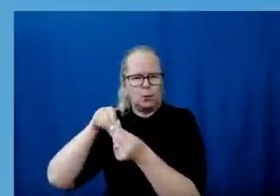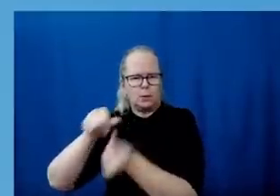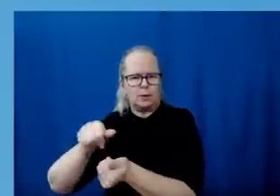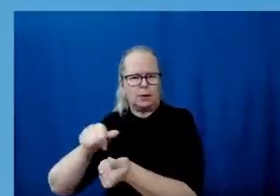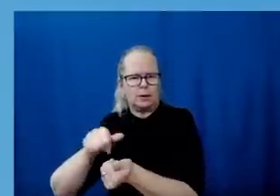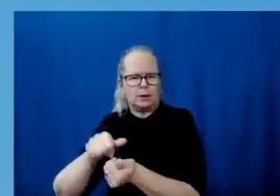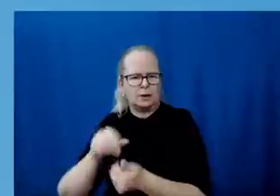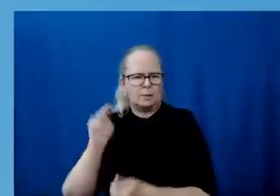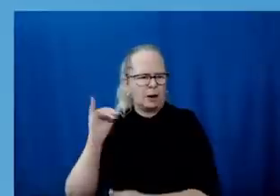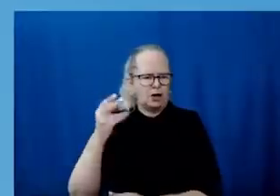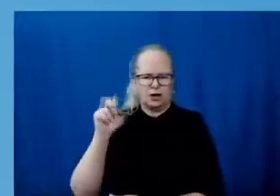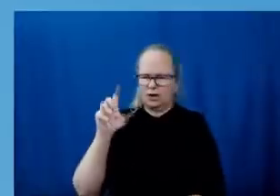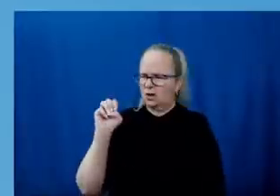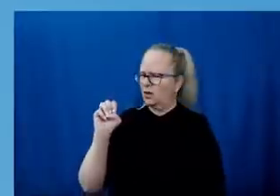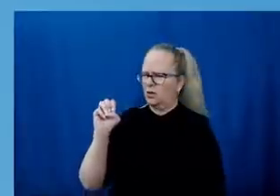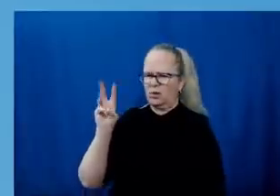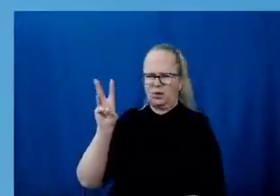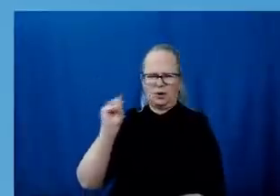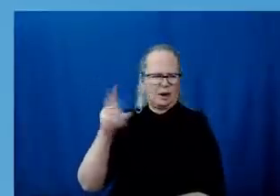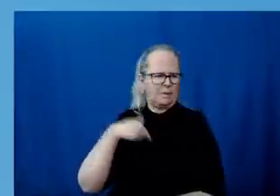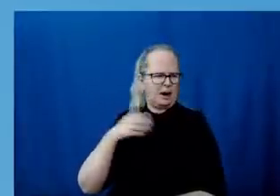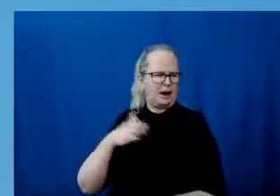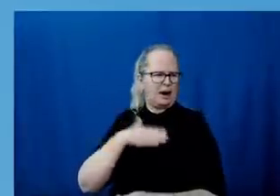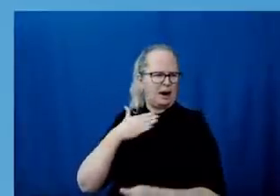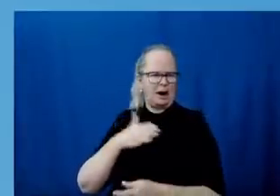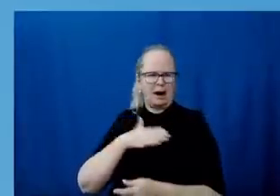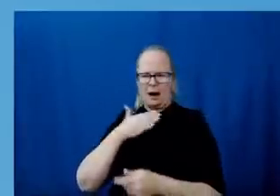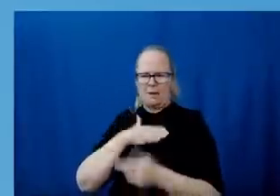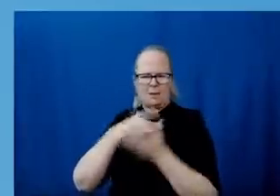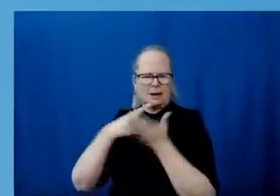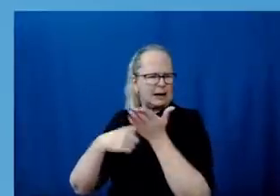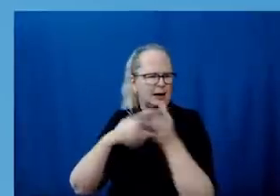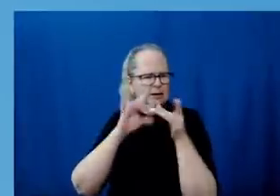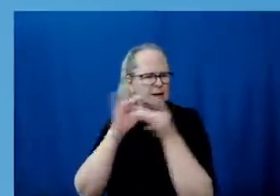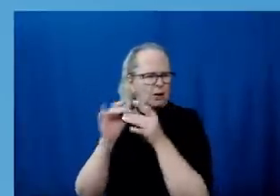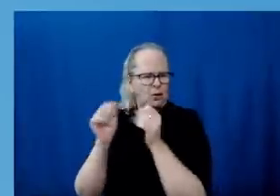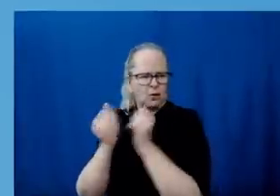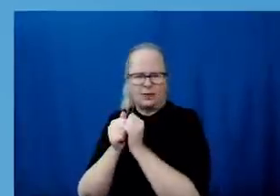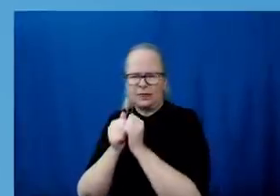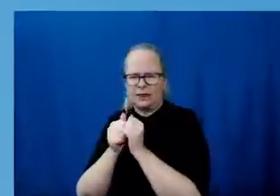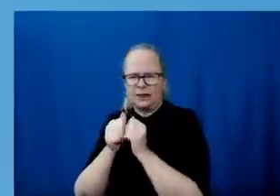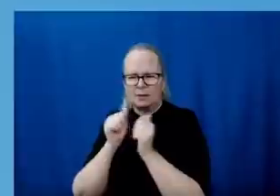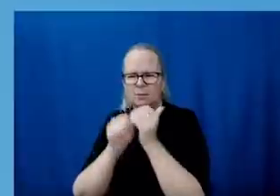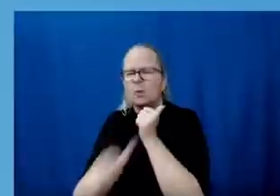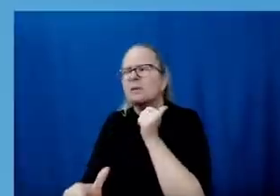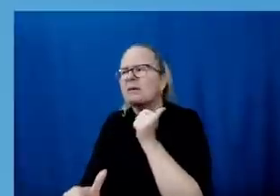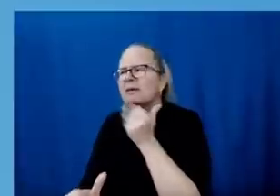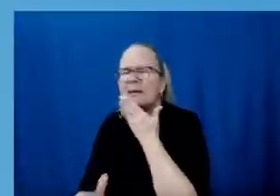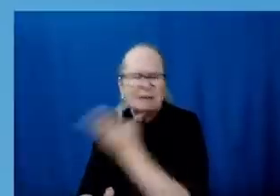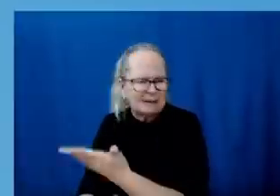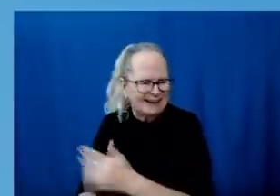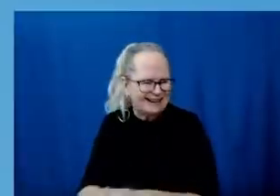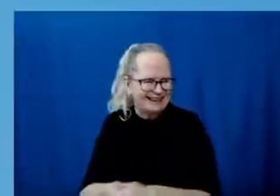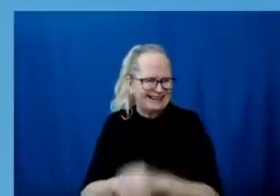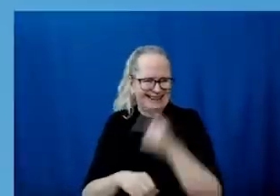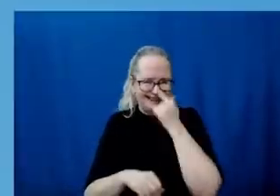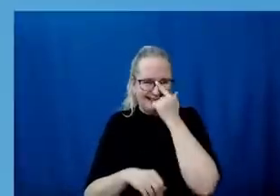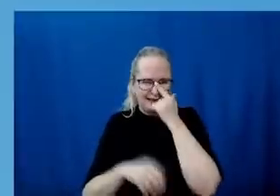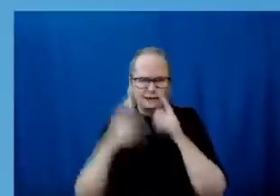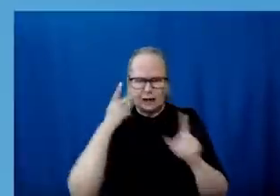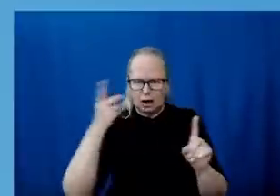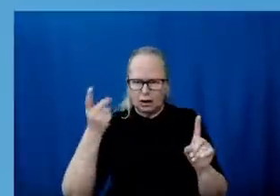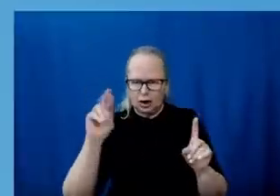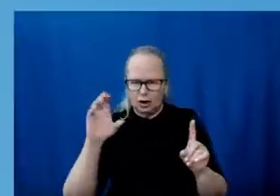today with the fact that we were going to be enjoying talking about poop, as now I know that there are sludge blenders out there and I'm pretty excited to go have a